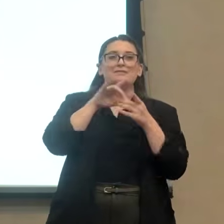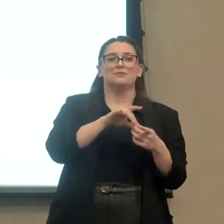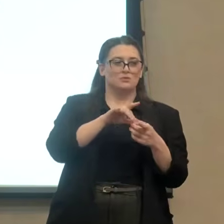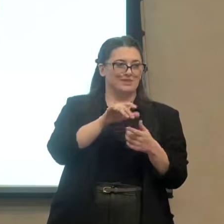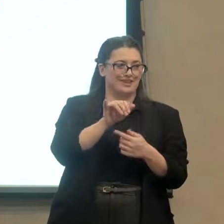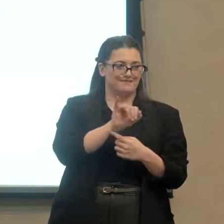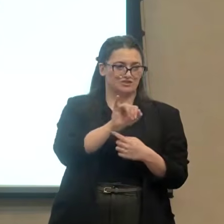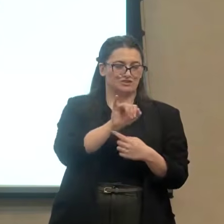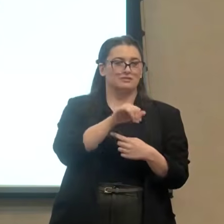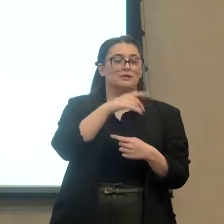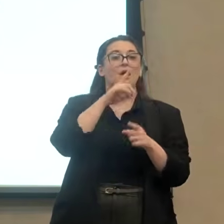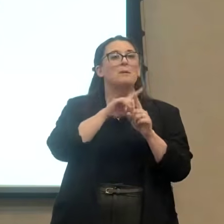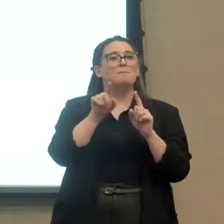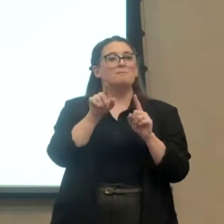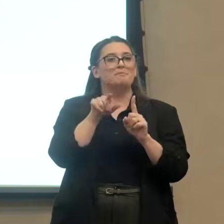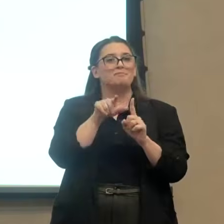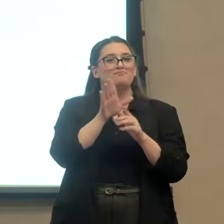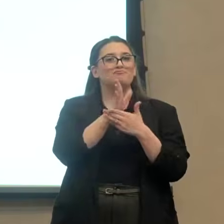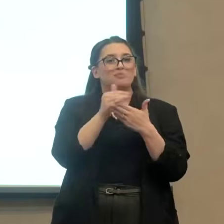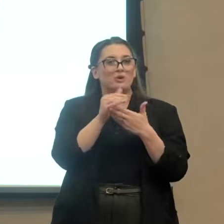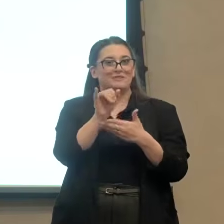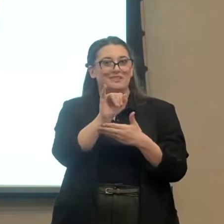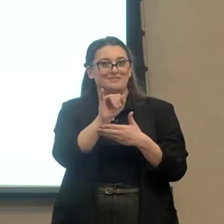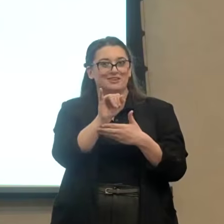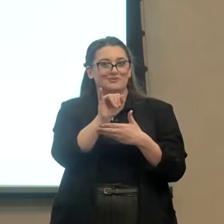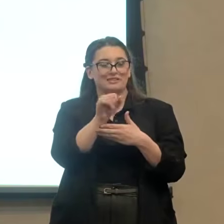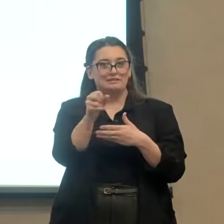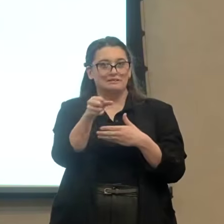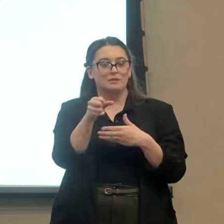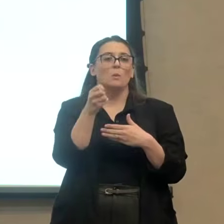infections, but it is part of an infection,